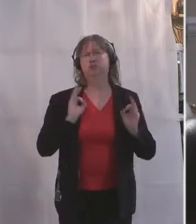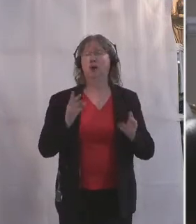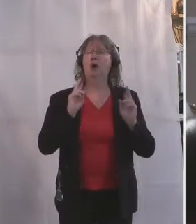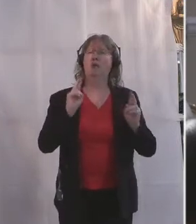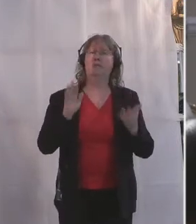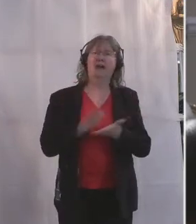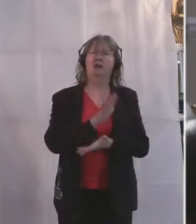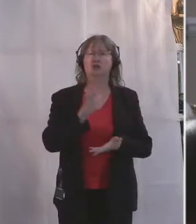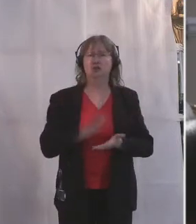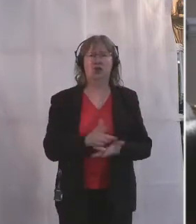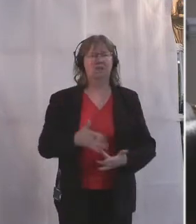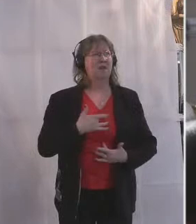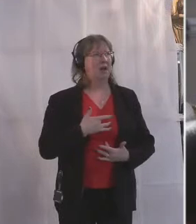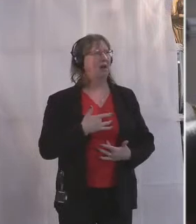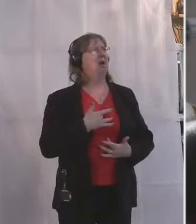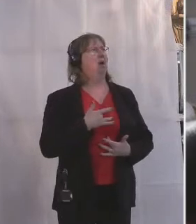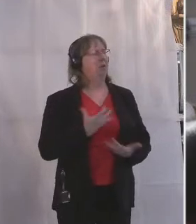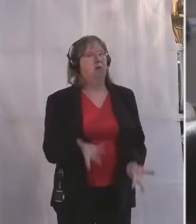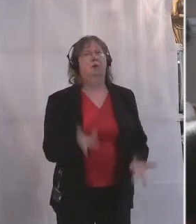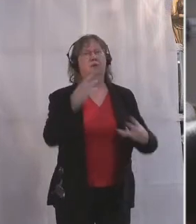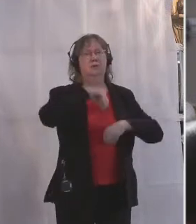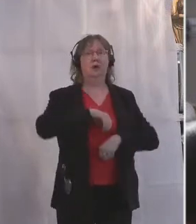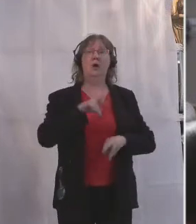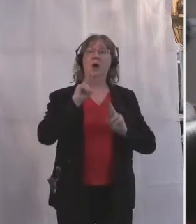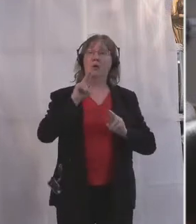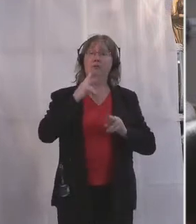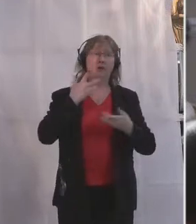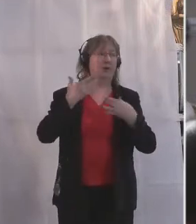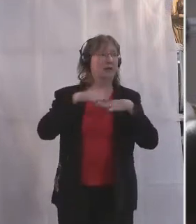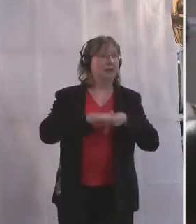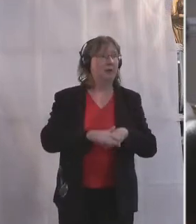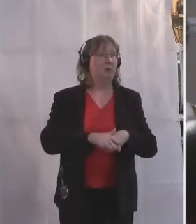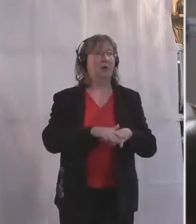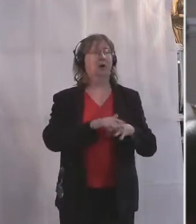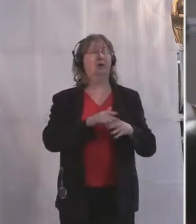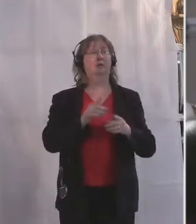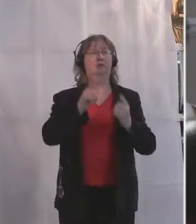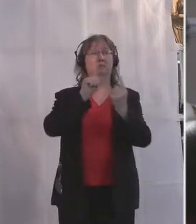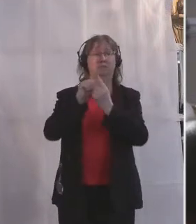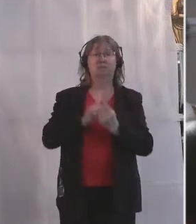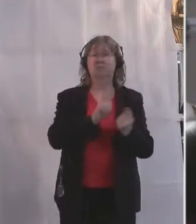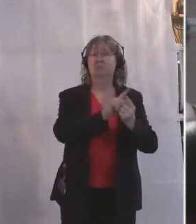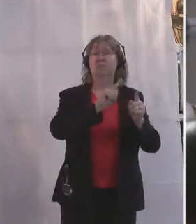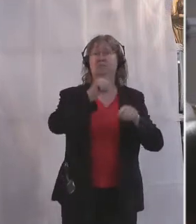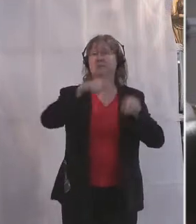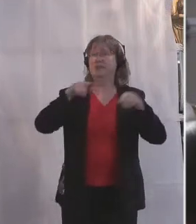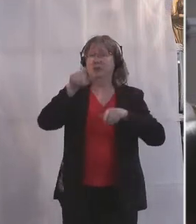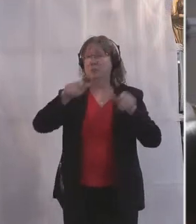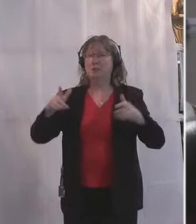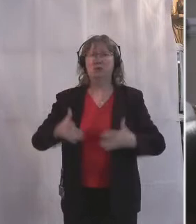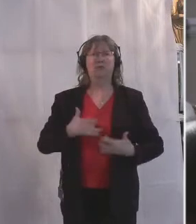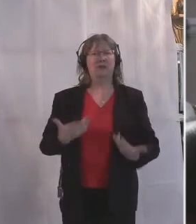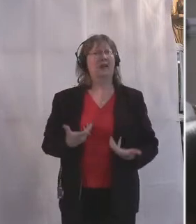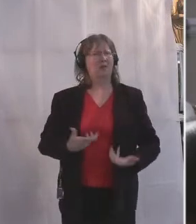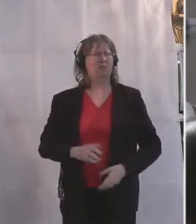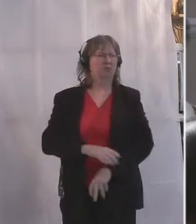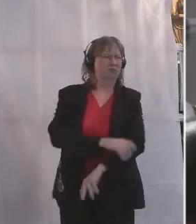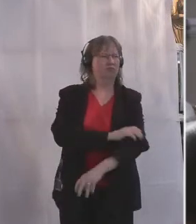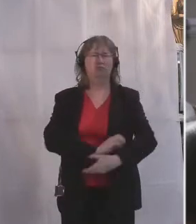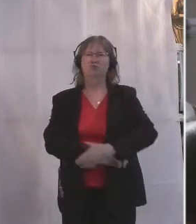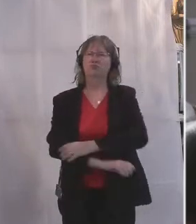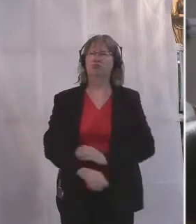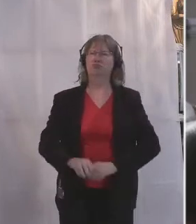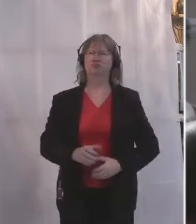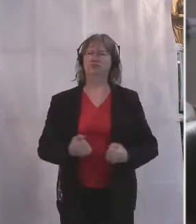you've got lots of inspiration. I hope you make some new connections. And I hope that you feel empowered